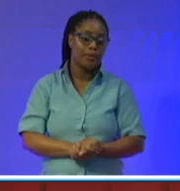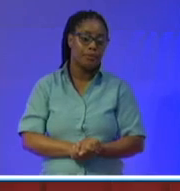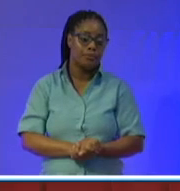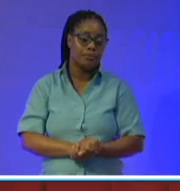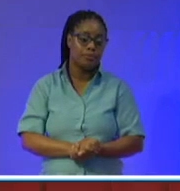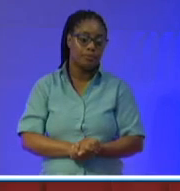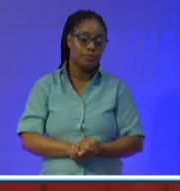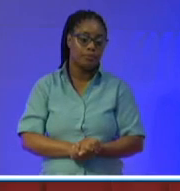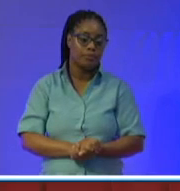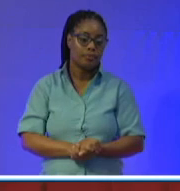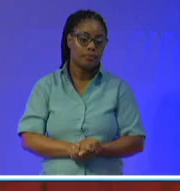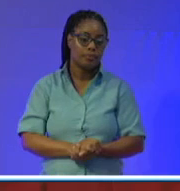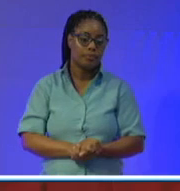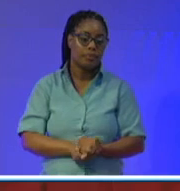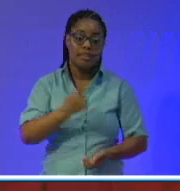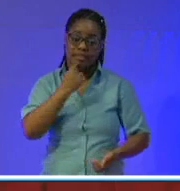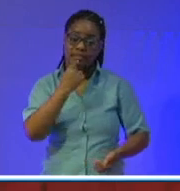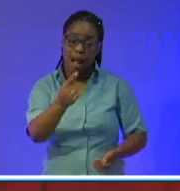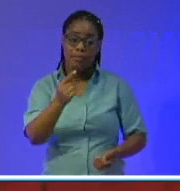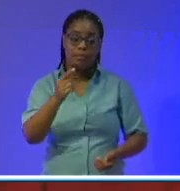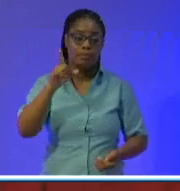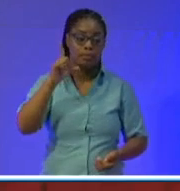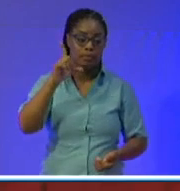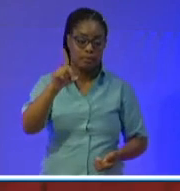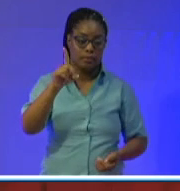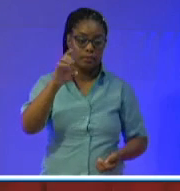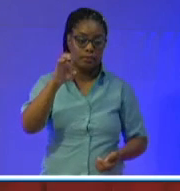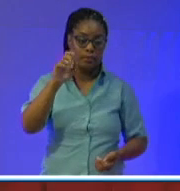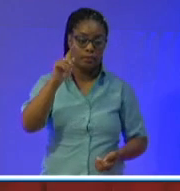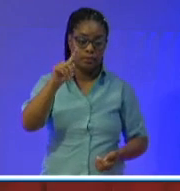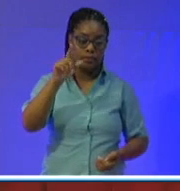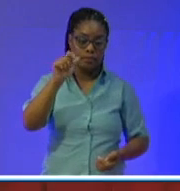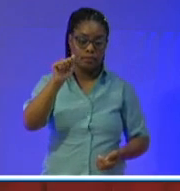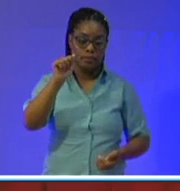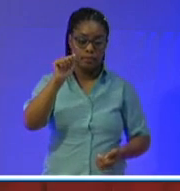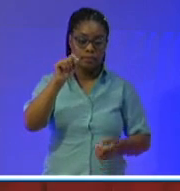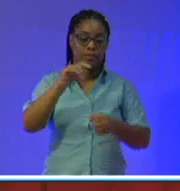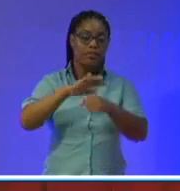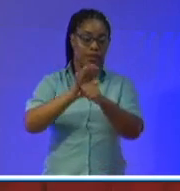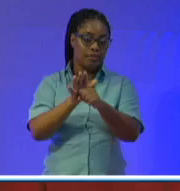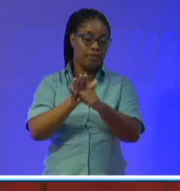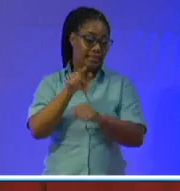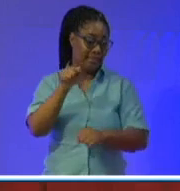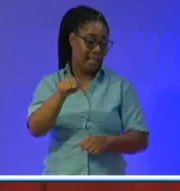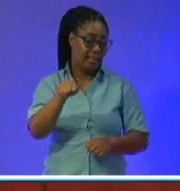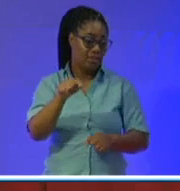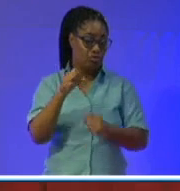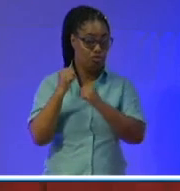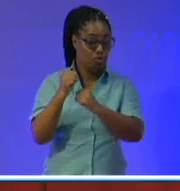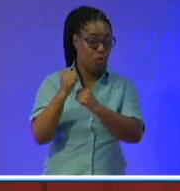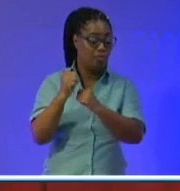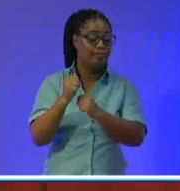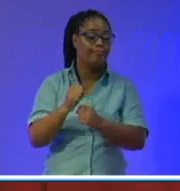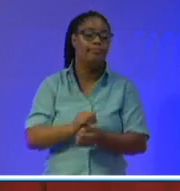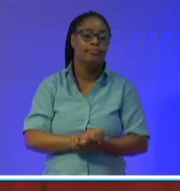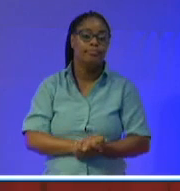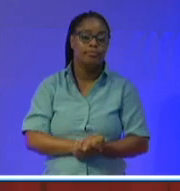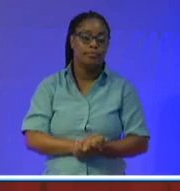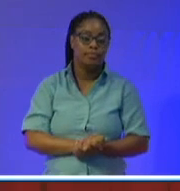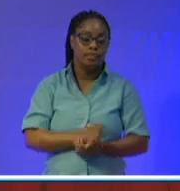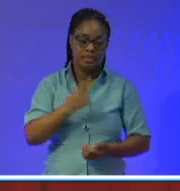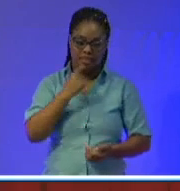she said, and these were her words, she said, yeah, Omicron, and this is what she said, could be the turning point. So